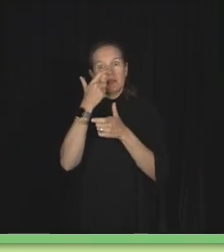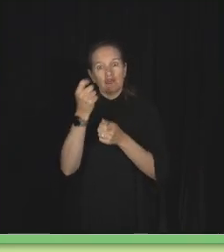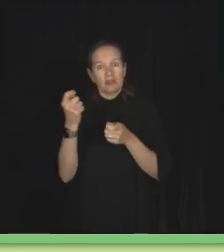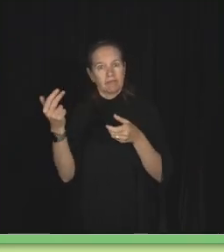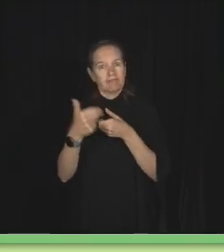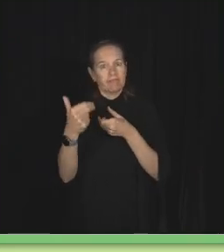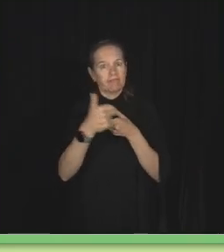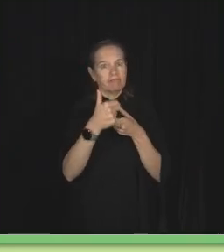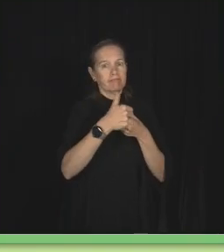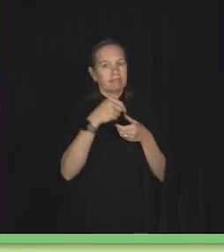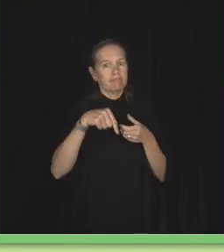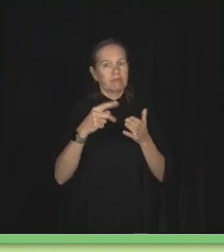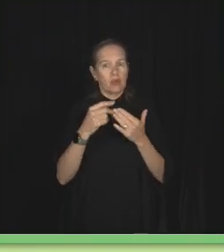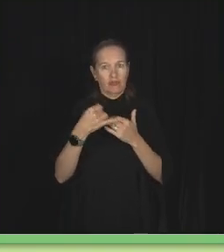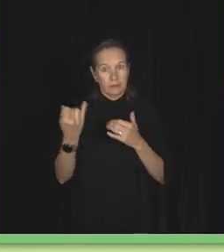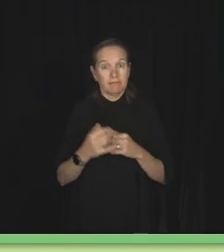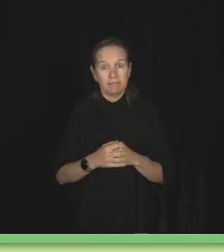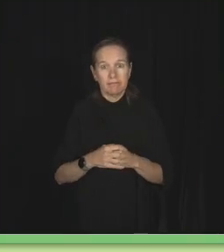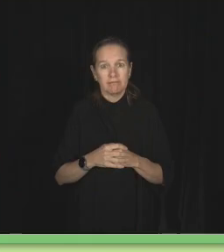project.